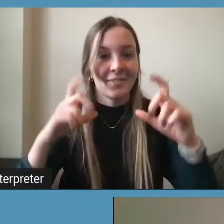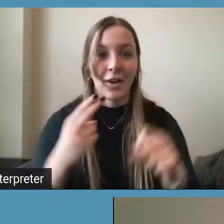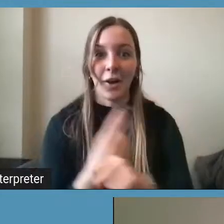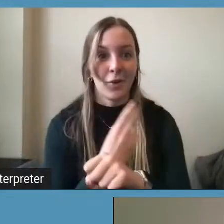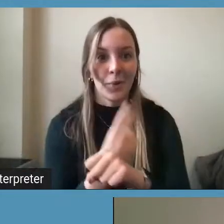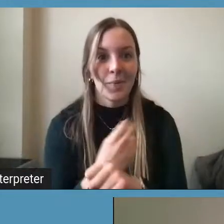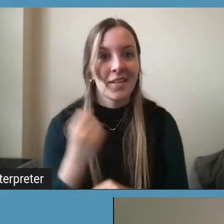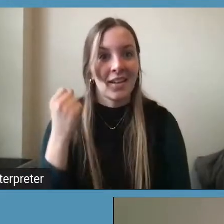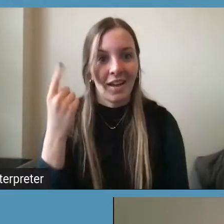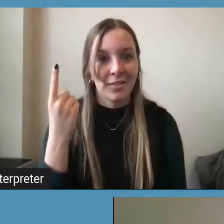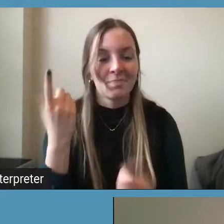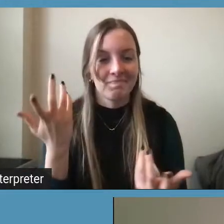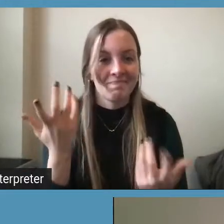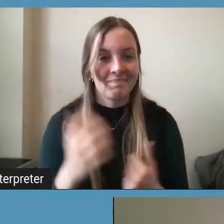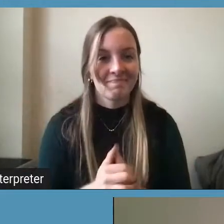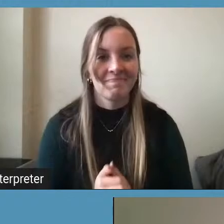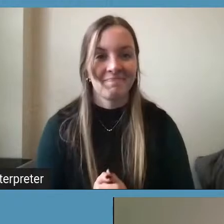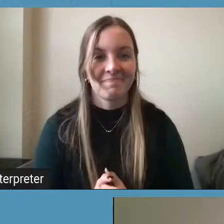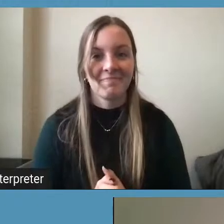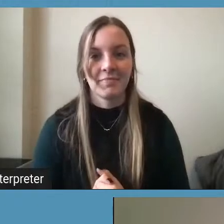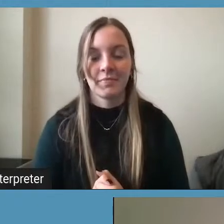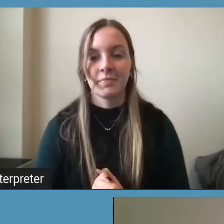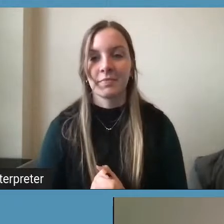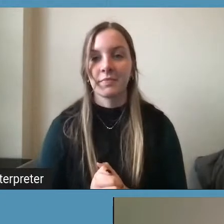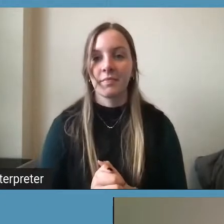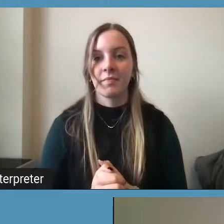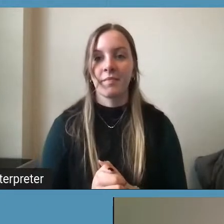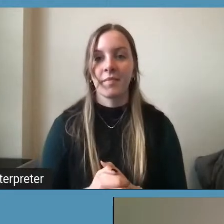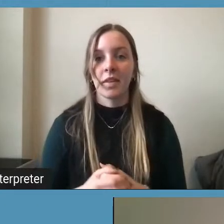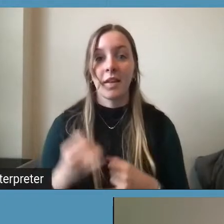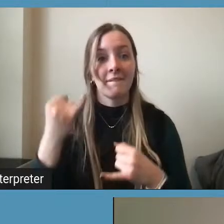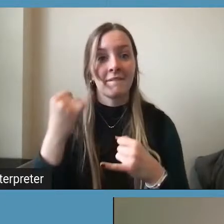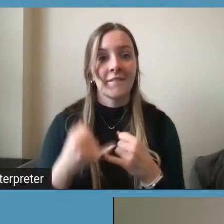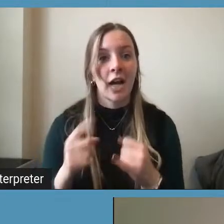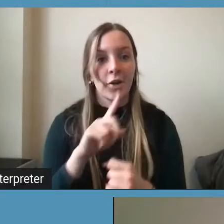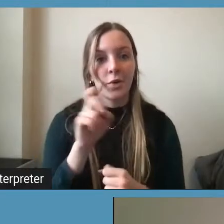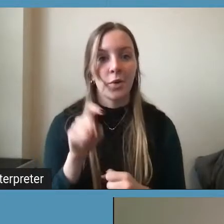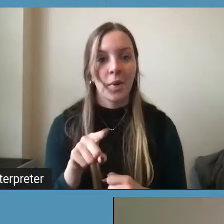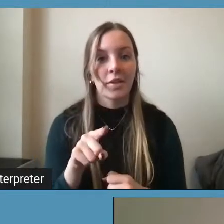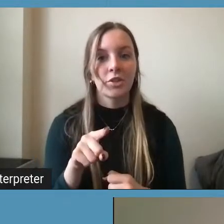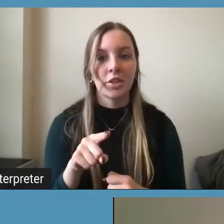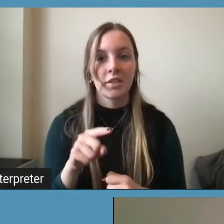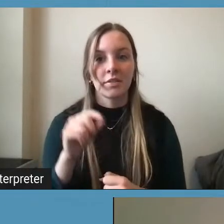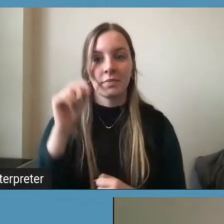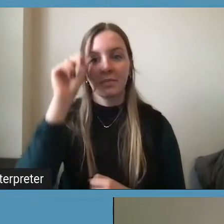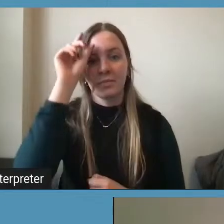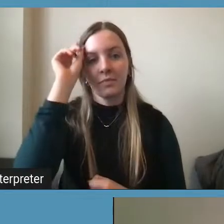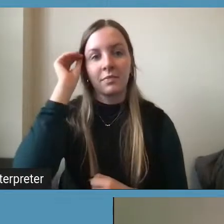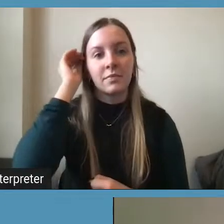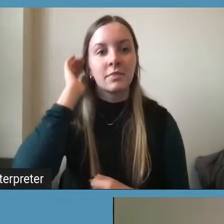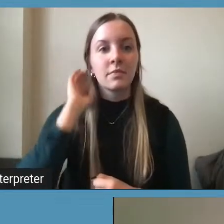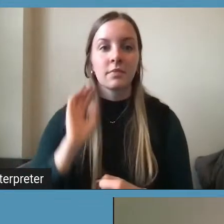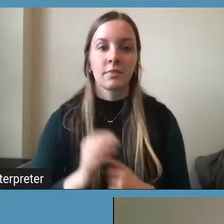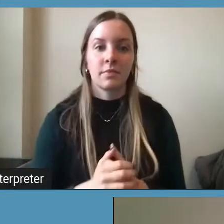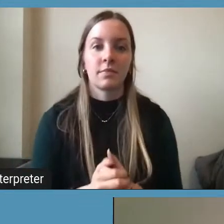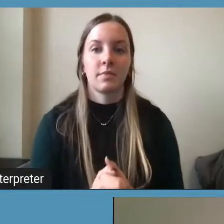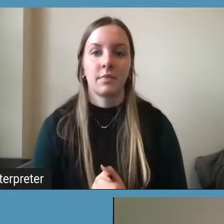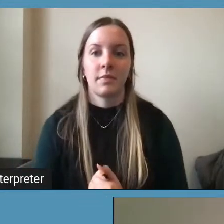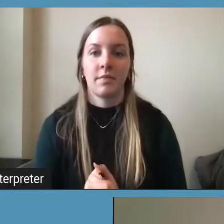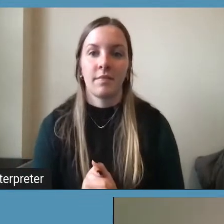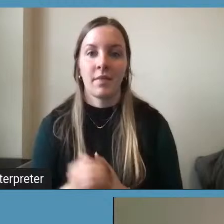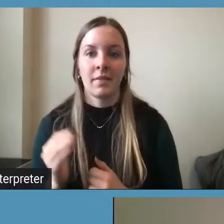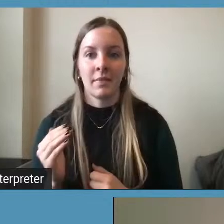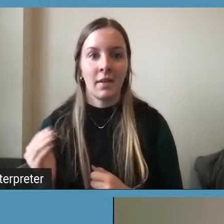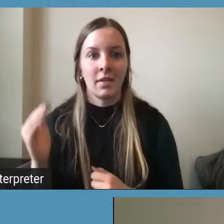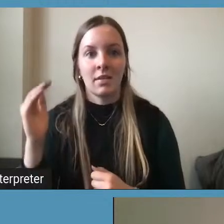it. One last question before we let you go, and this is a very high level question, I suppose, about the use. It seems